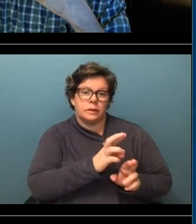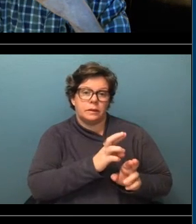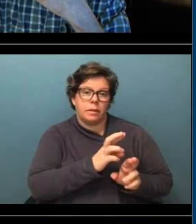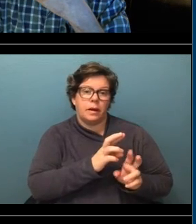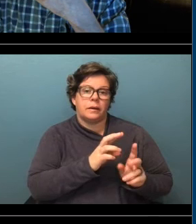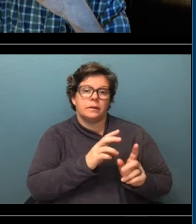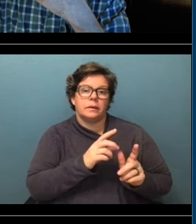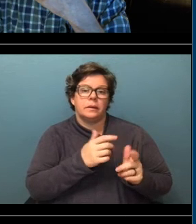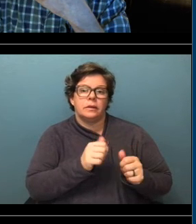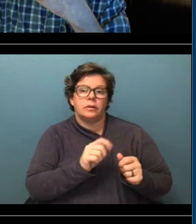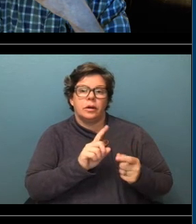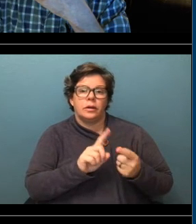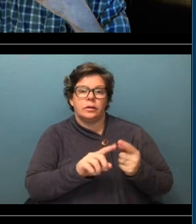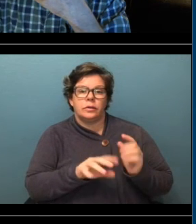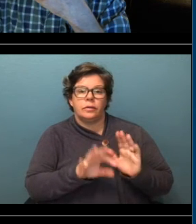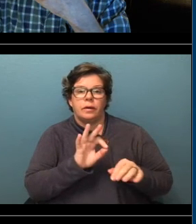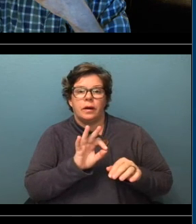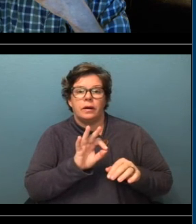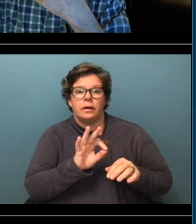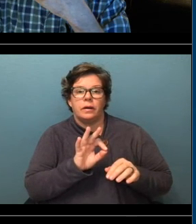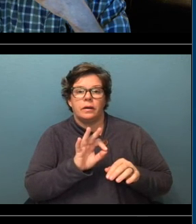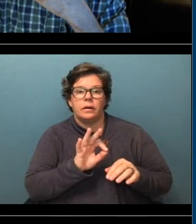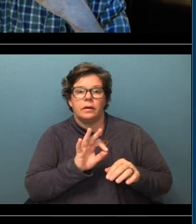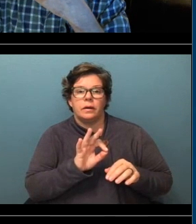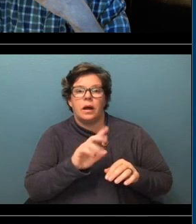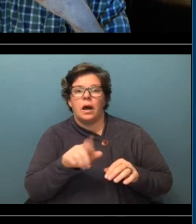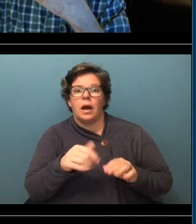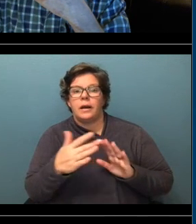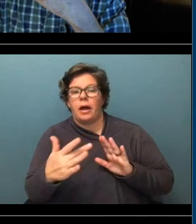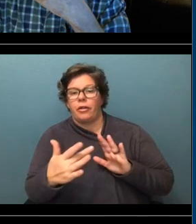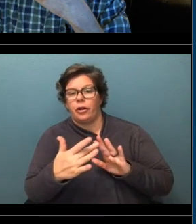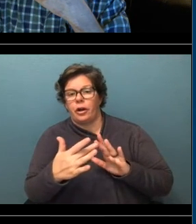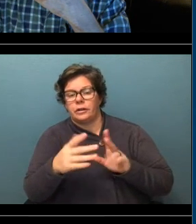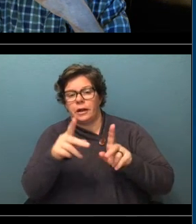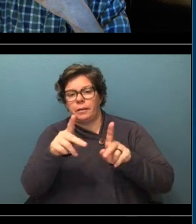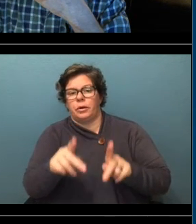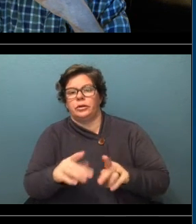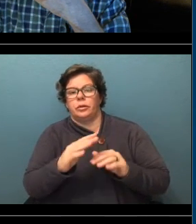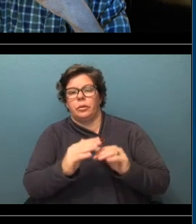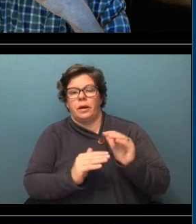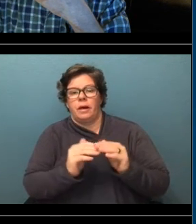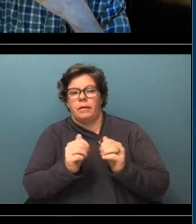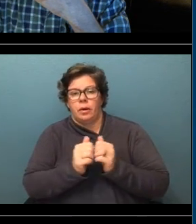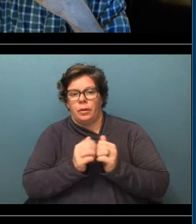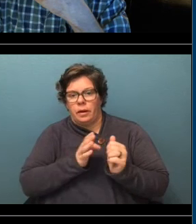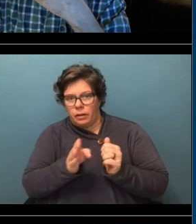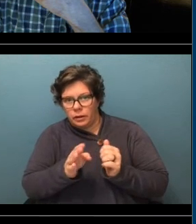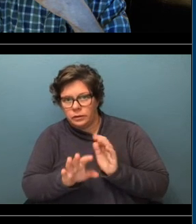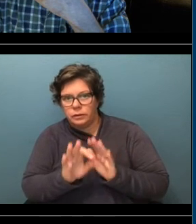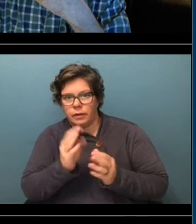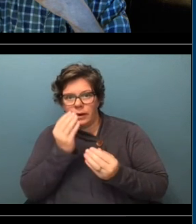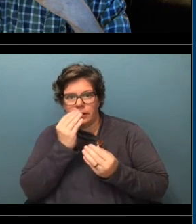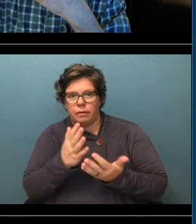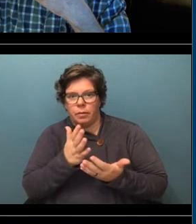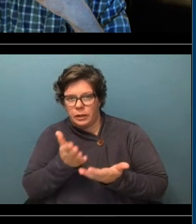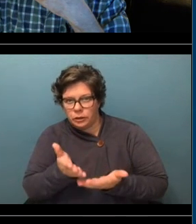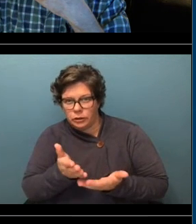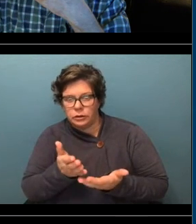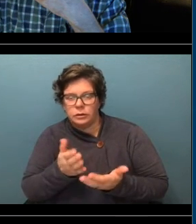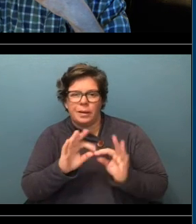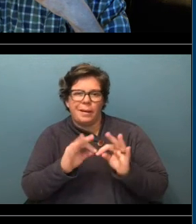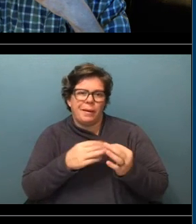will try to find a collateral contact that they're comfortable with us talking to try and gather information that way to see if we